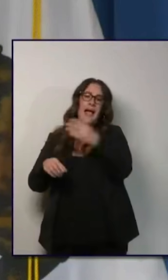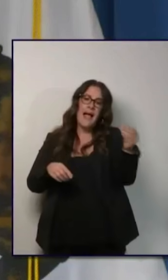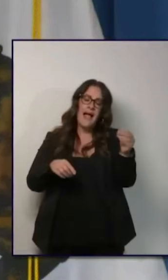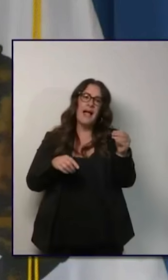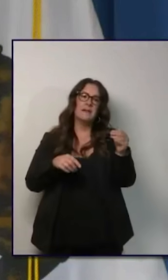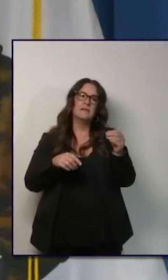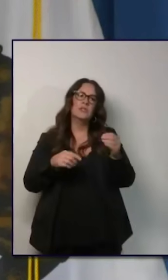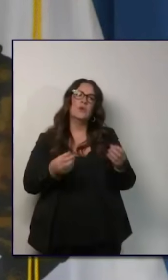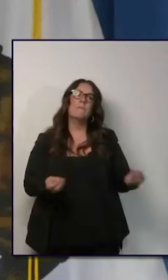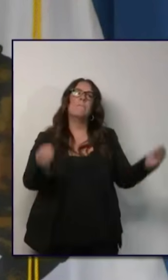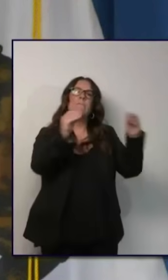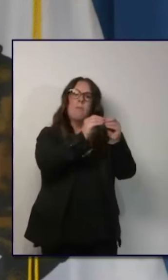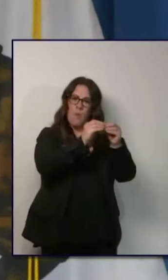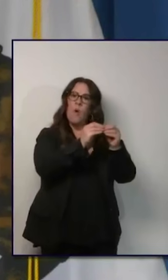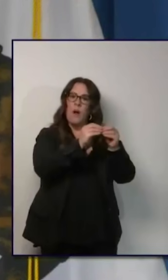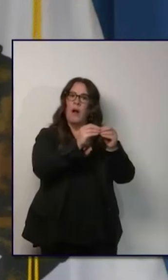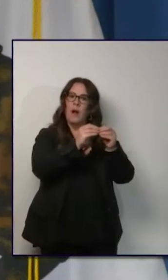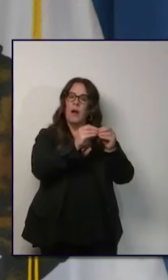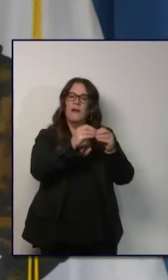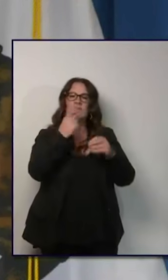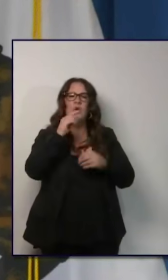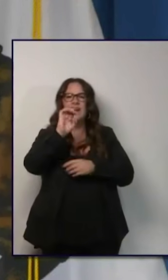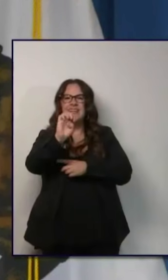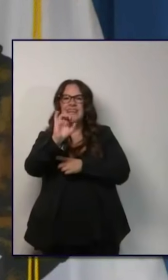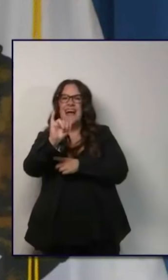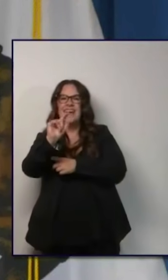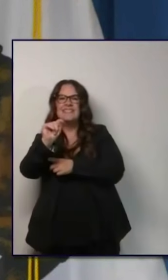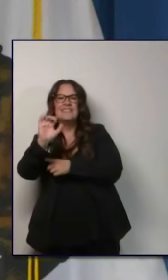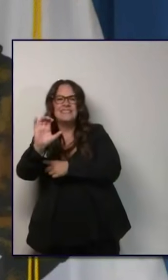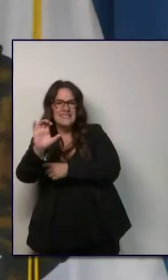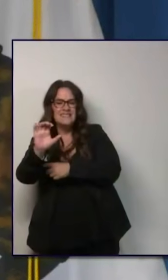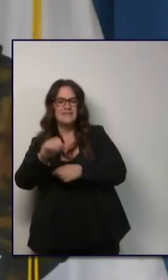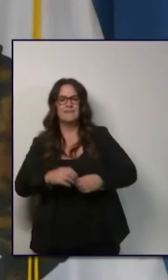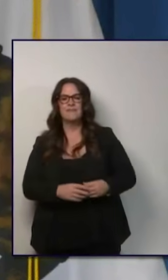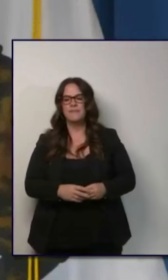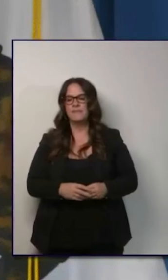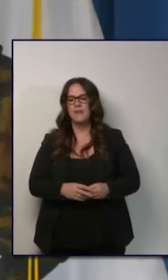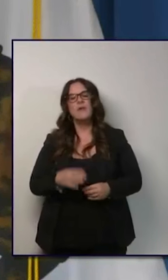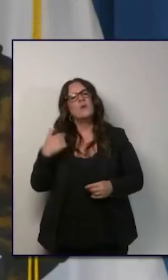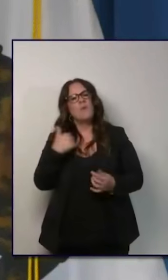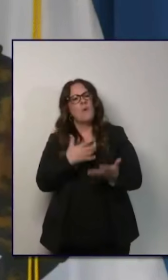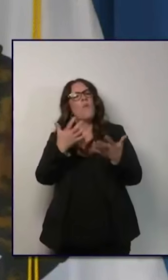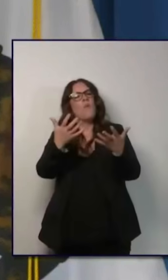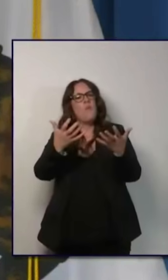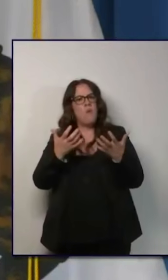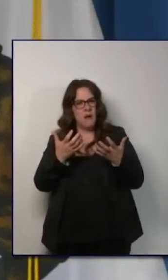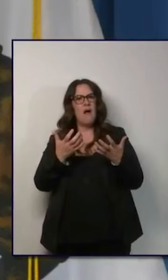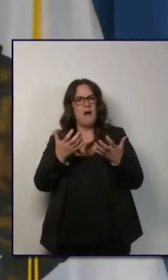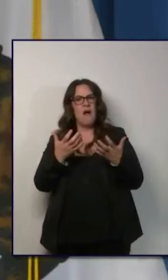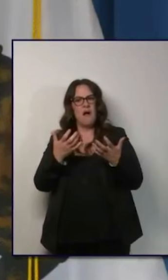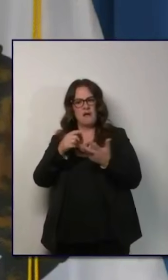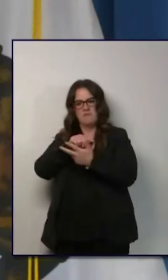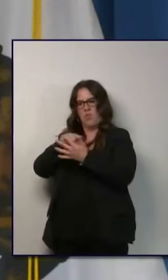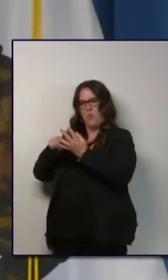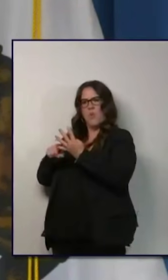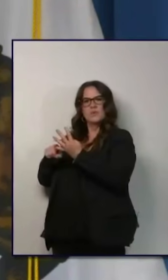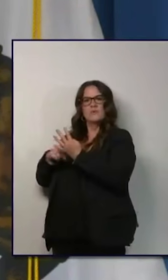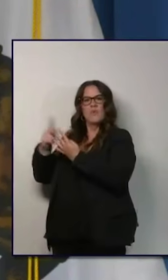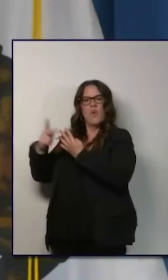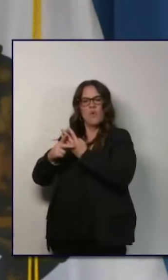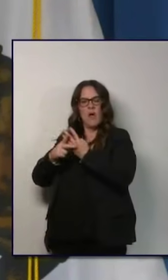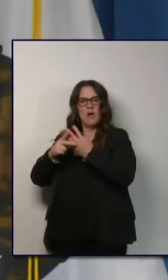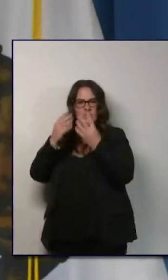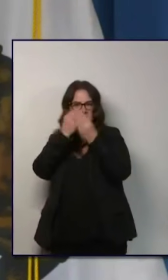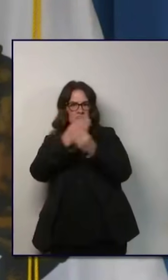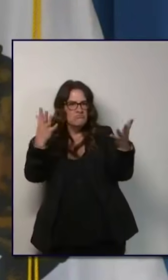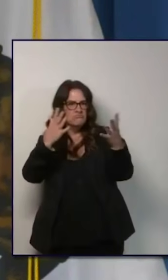do more on EITC. And so we want to advance those in a very public way and also remind